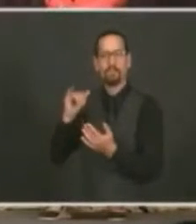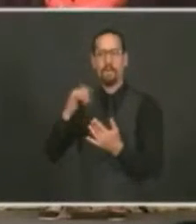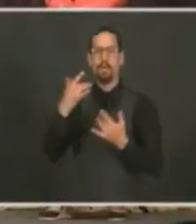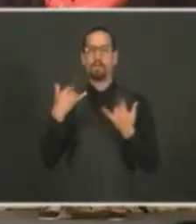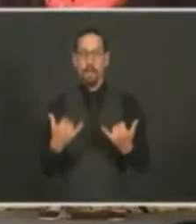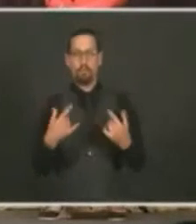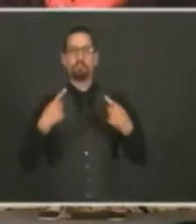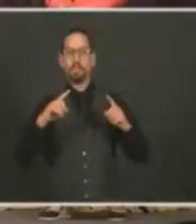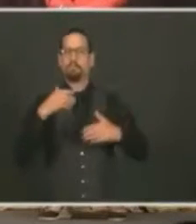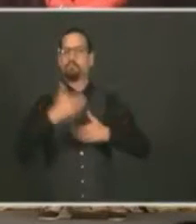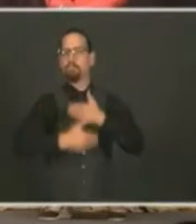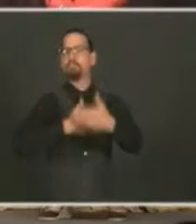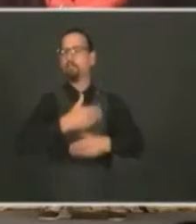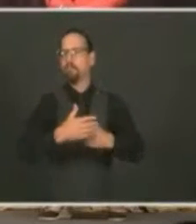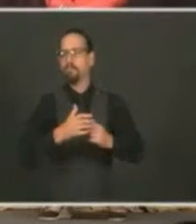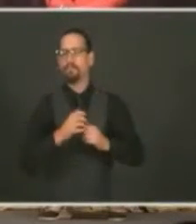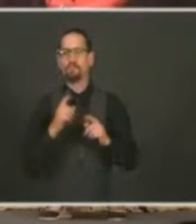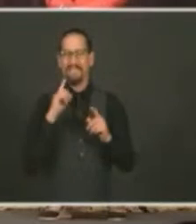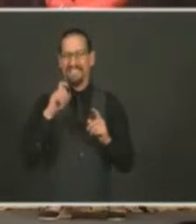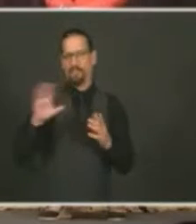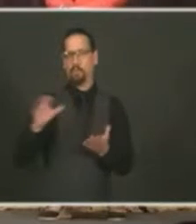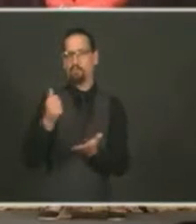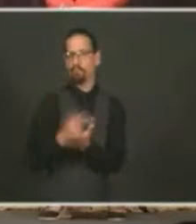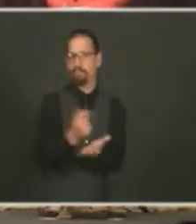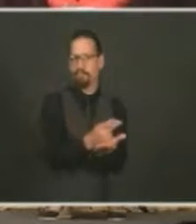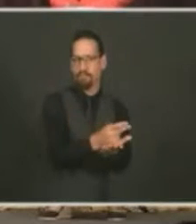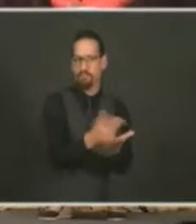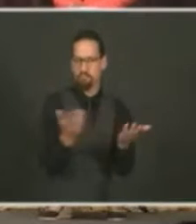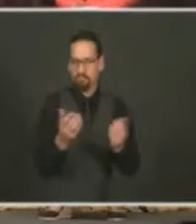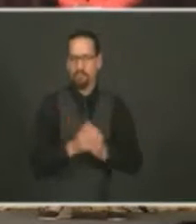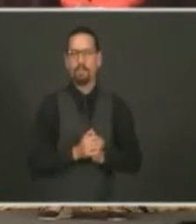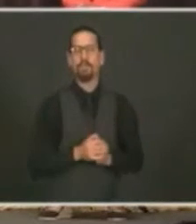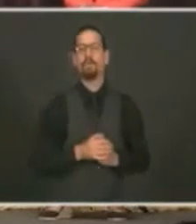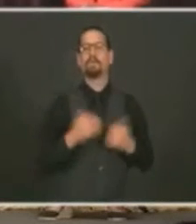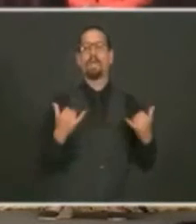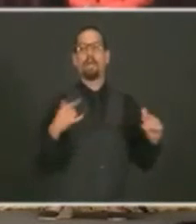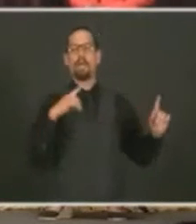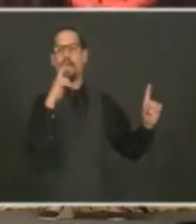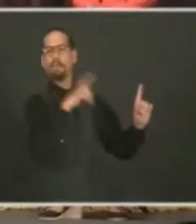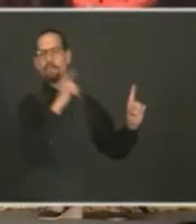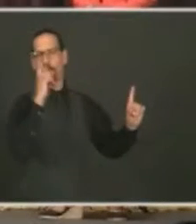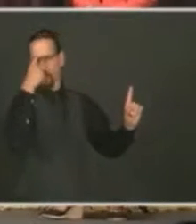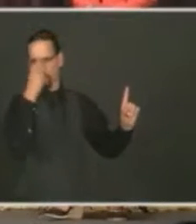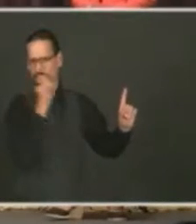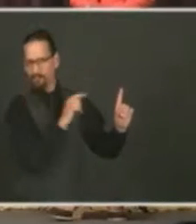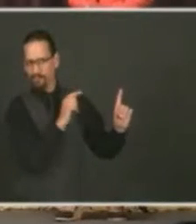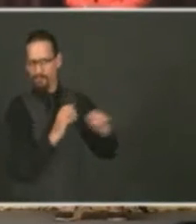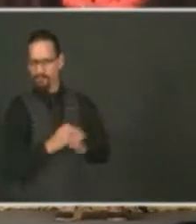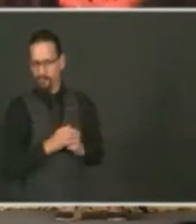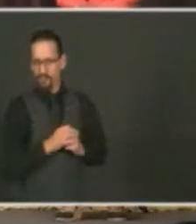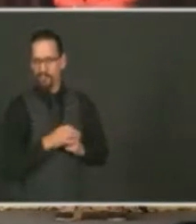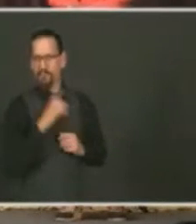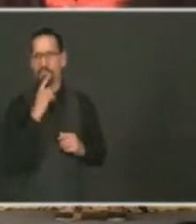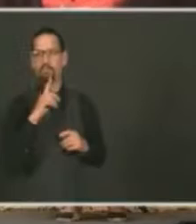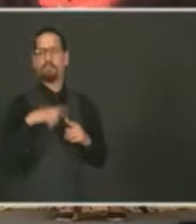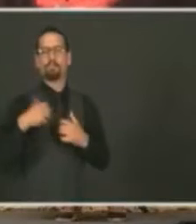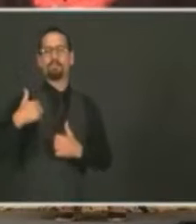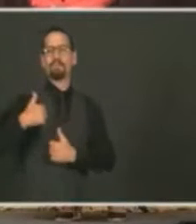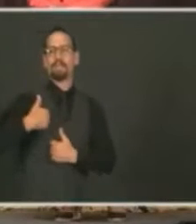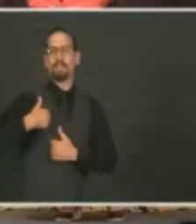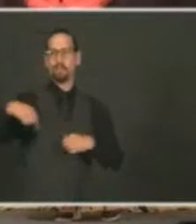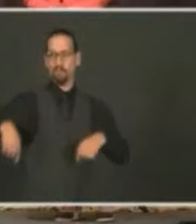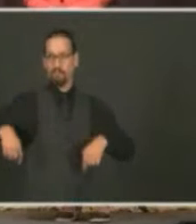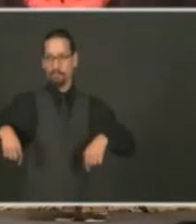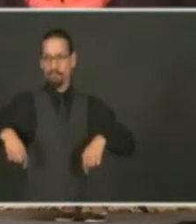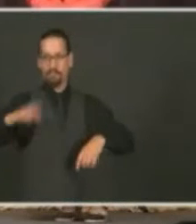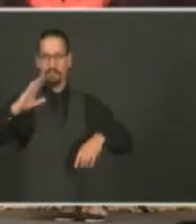mentioned that the Veterans Auditorium is going to have a performance. and the restaurants are going to move 8 feet to 6